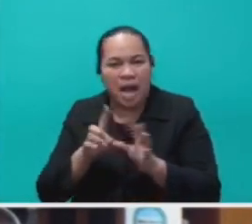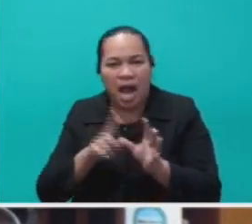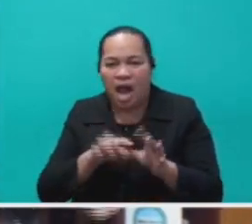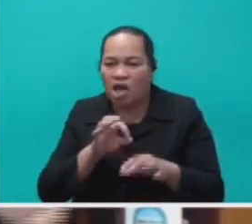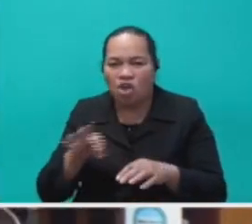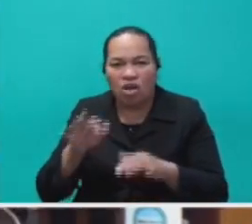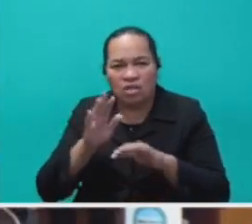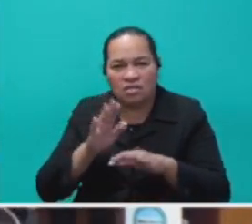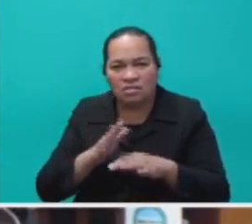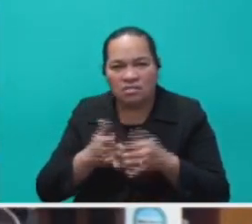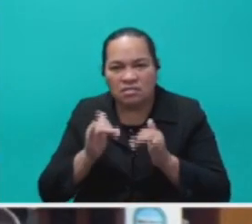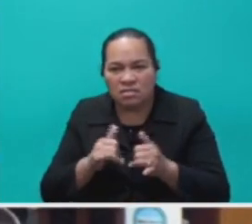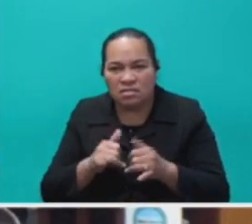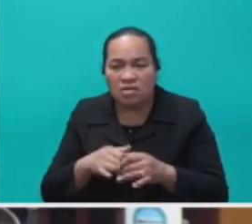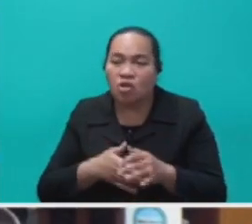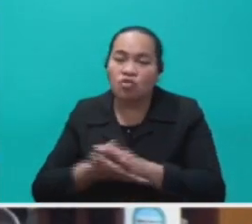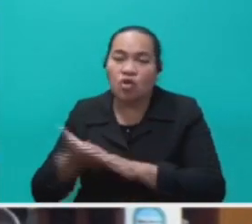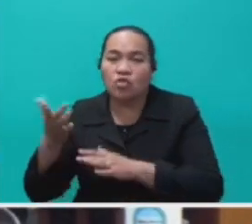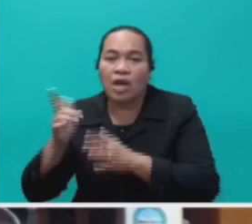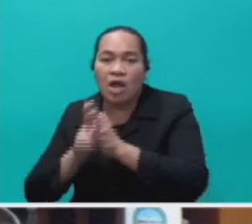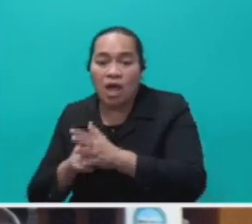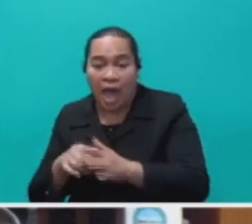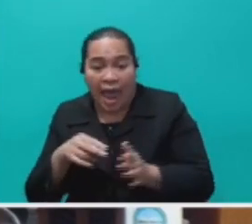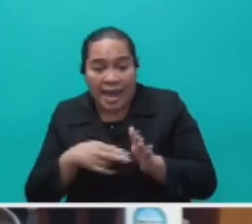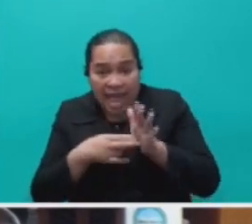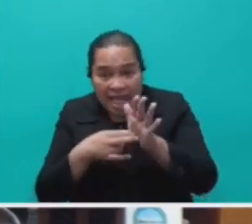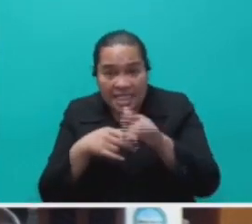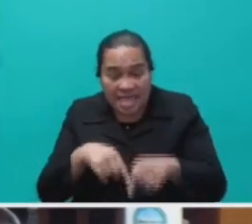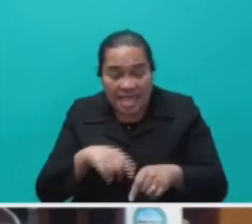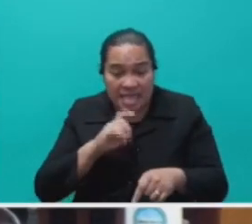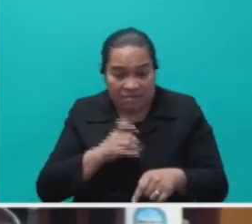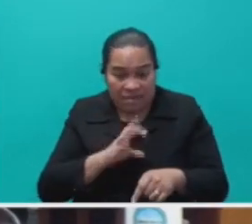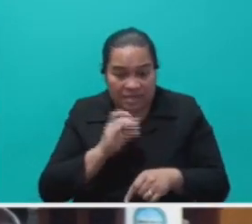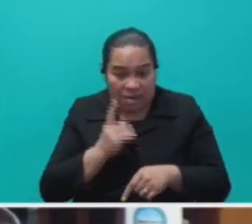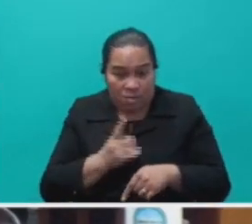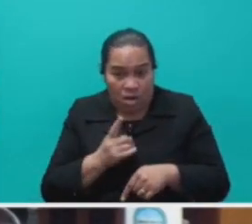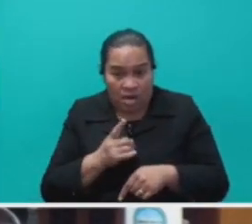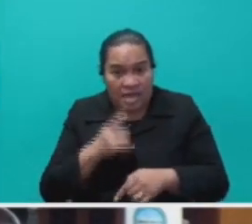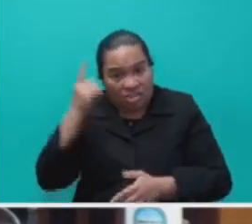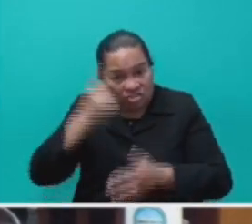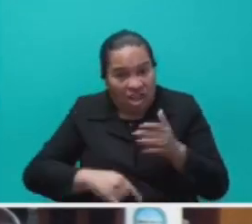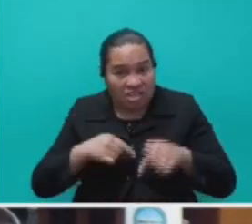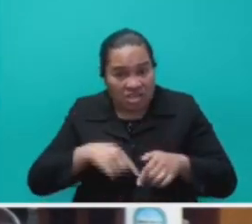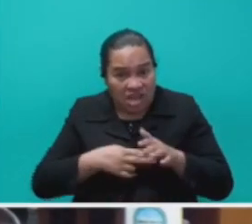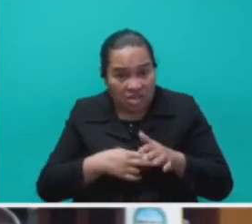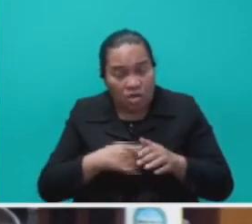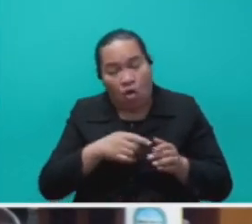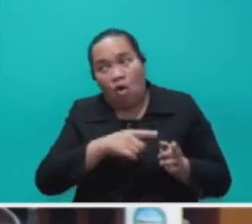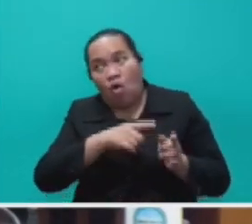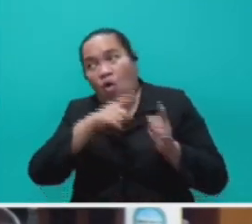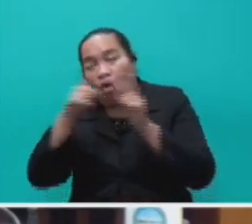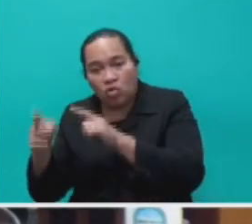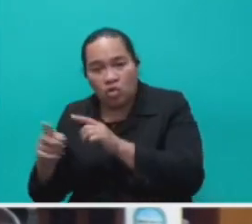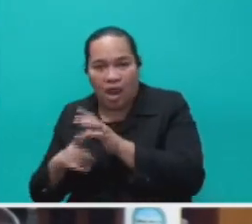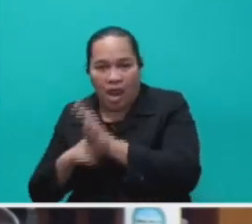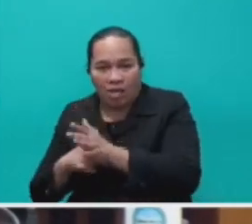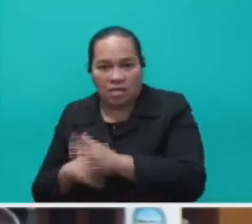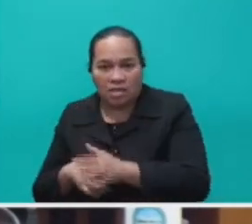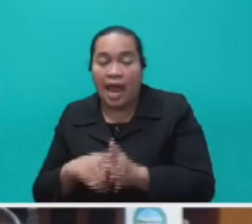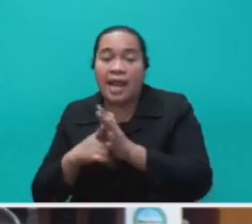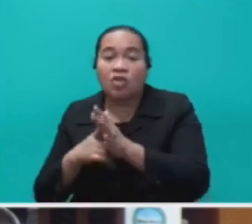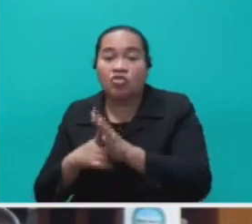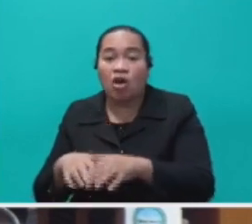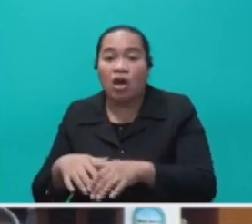to Lautoka. Nandi, for example, Mr. Speaker, if someone's charged in Nandi, all the way to Lautoka